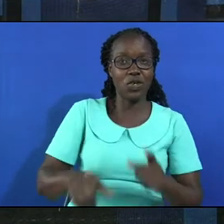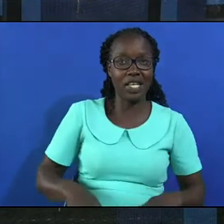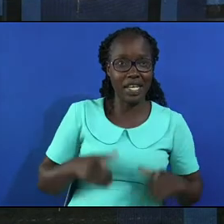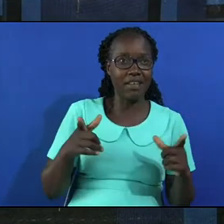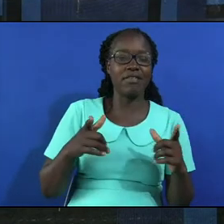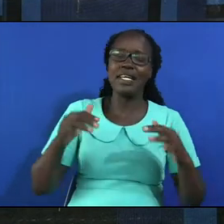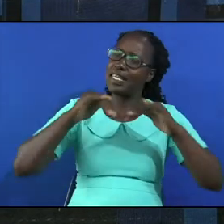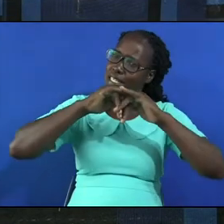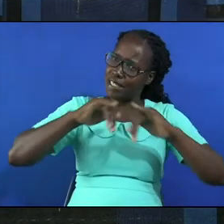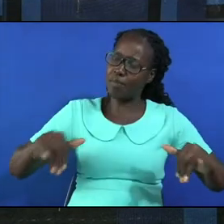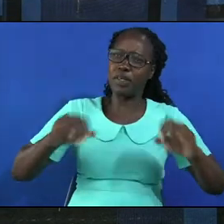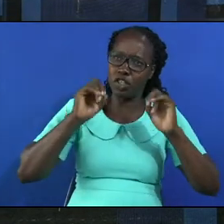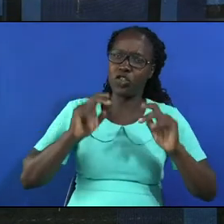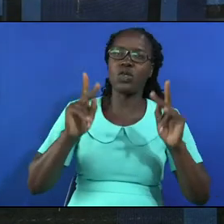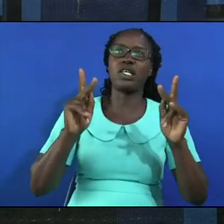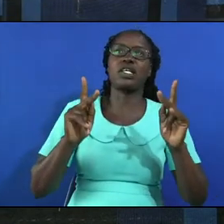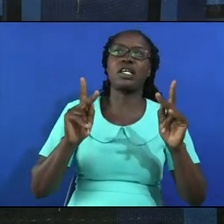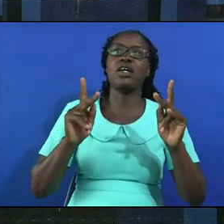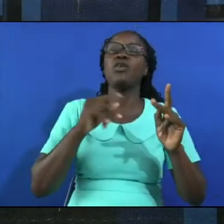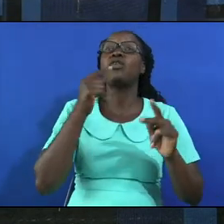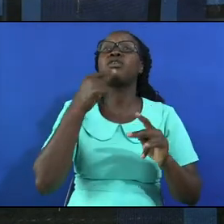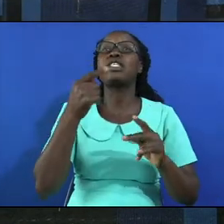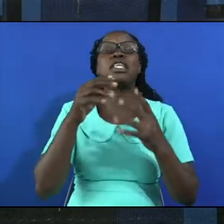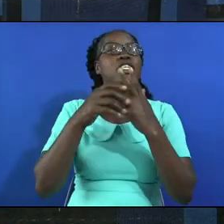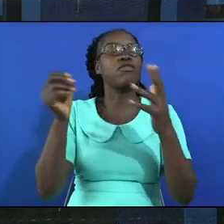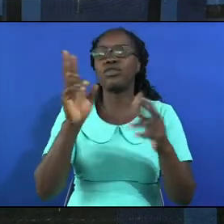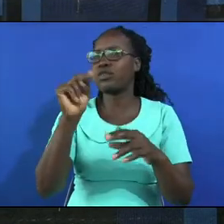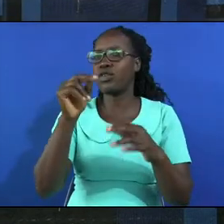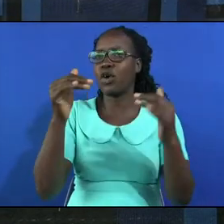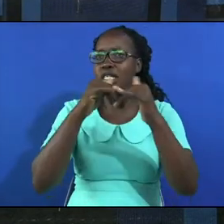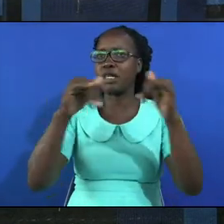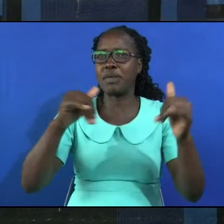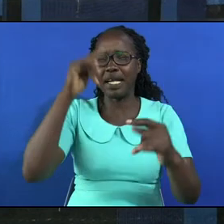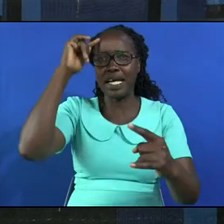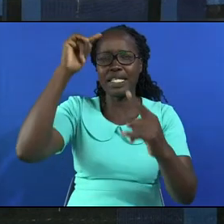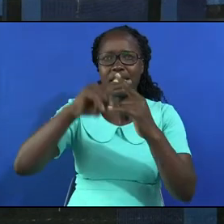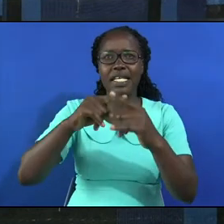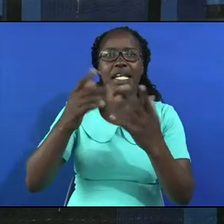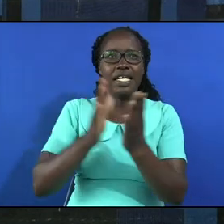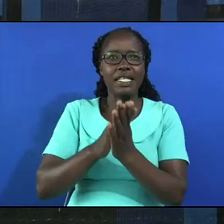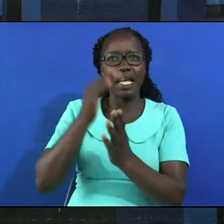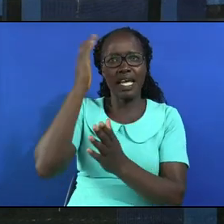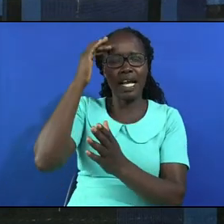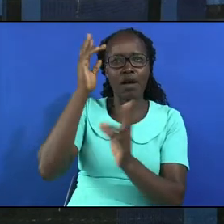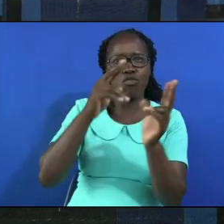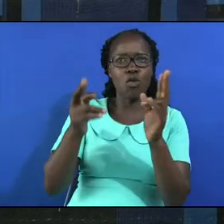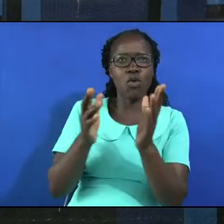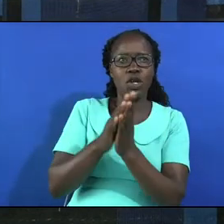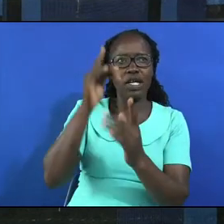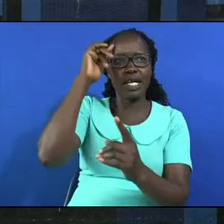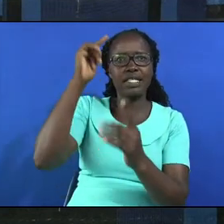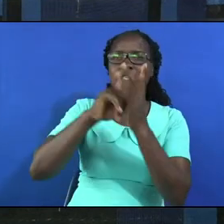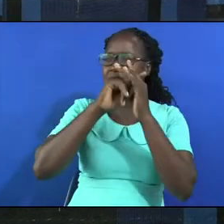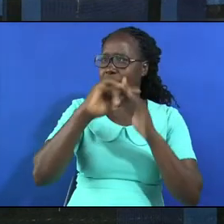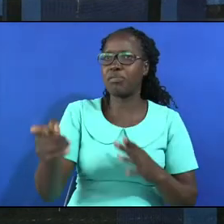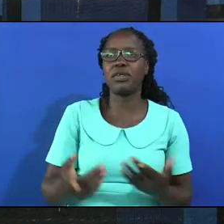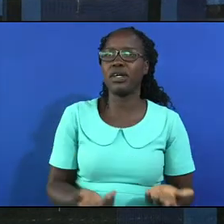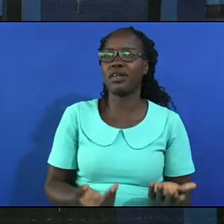sufficiently, separation is okay. We have not said divorce. Separate until they come to their senses or until they